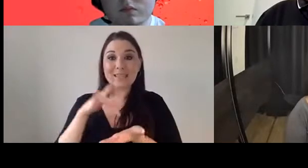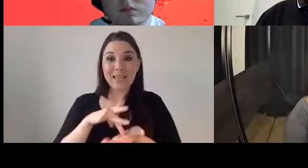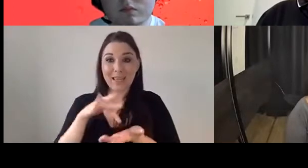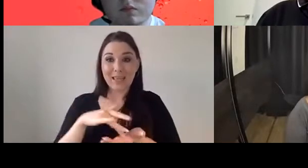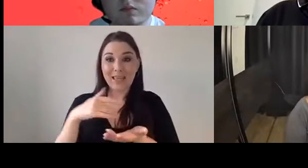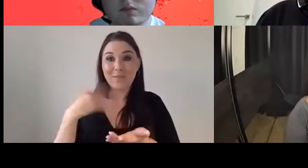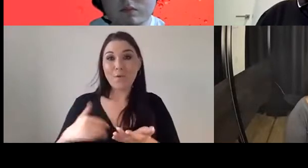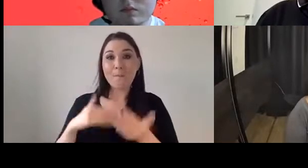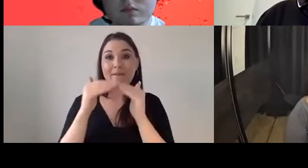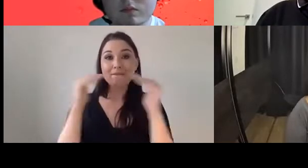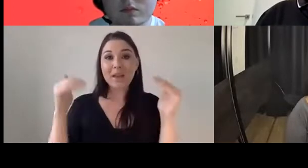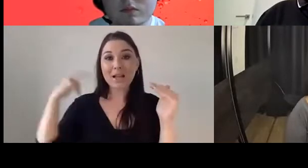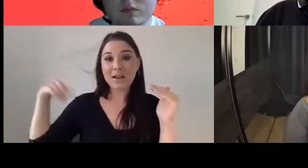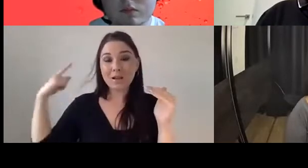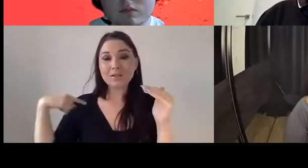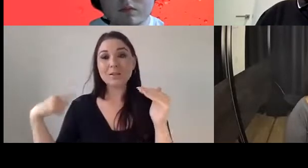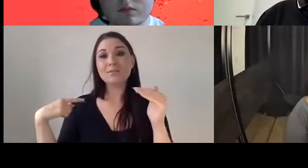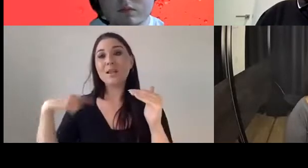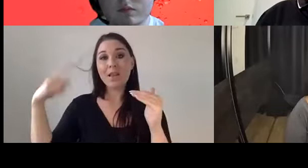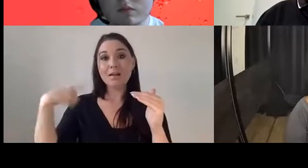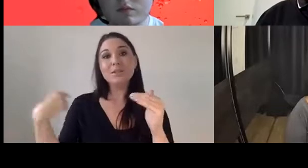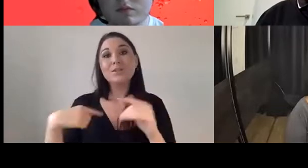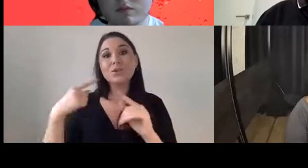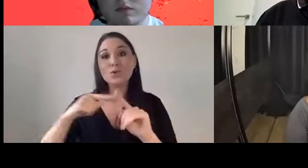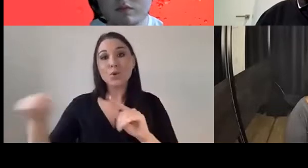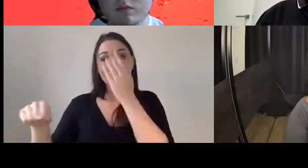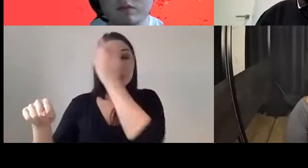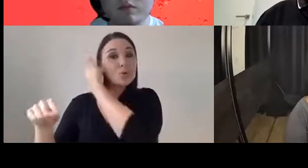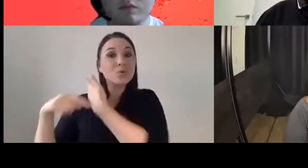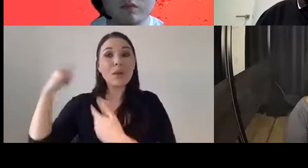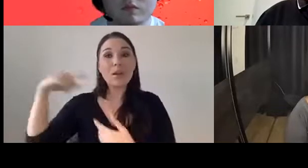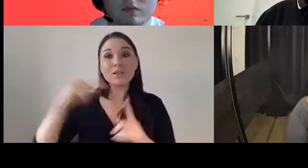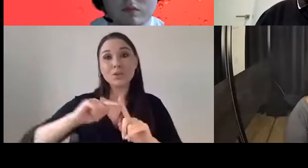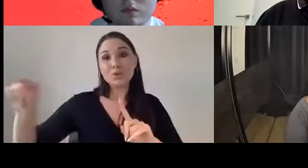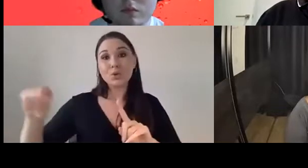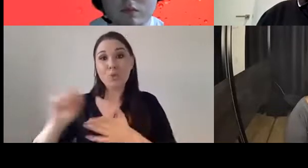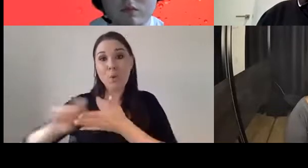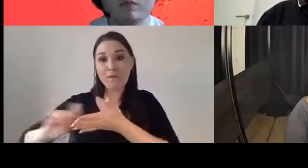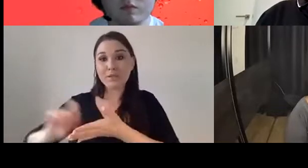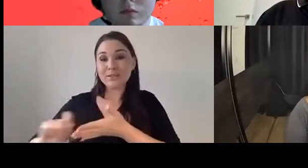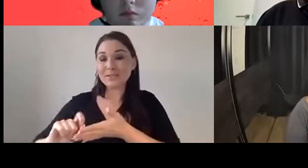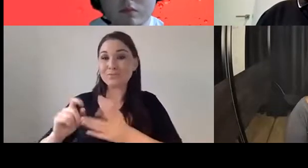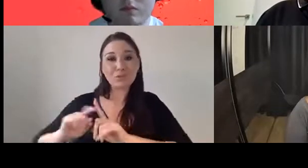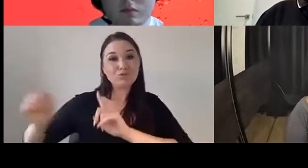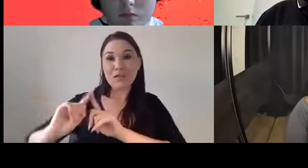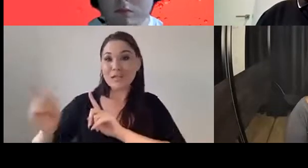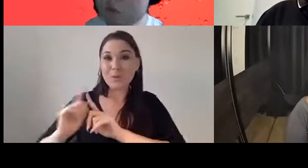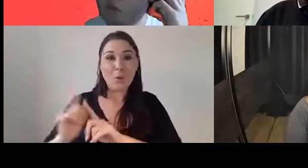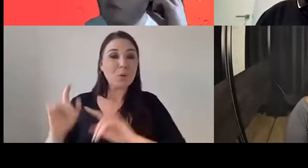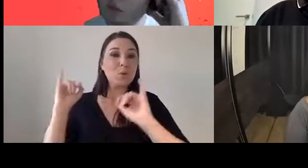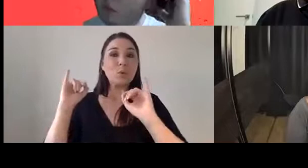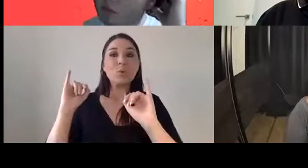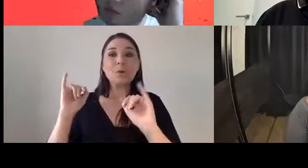London, I couldn't go by public transport because it wasn't wheelchair accessible. Luckily in the UK,